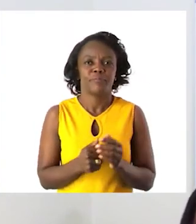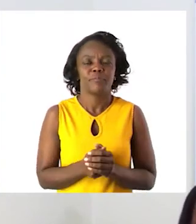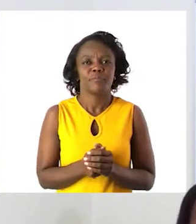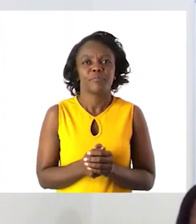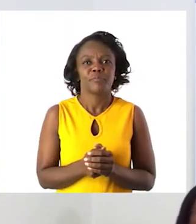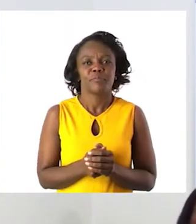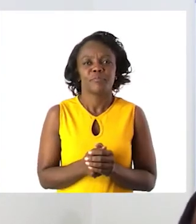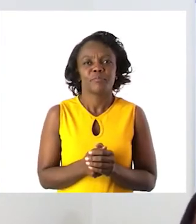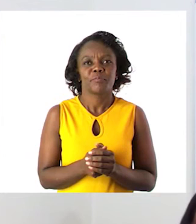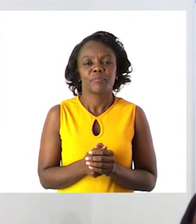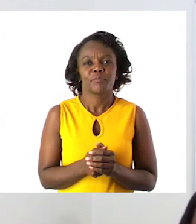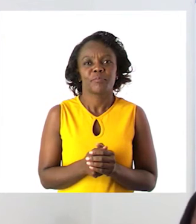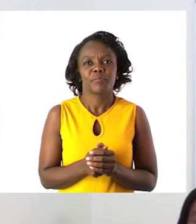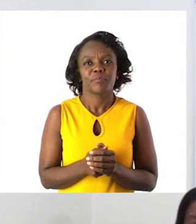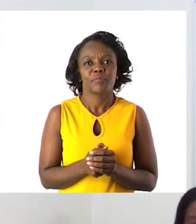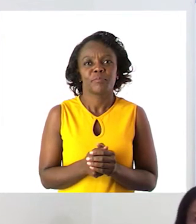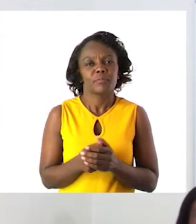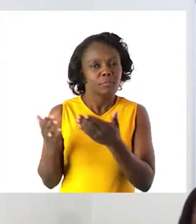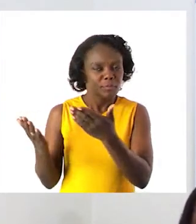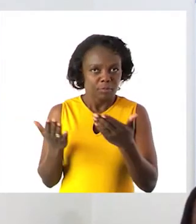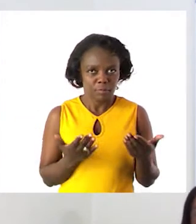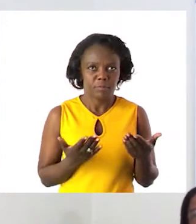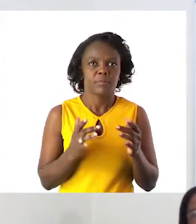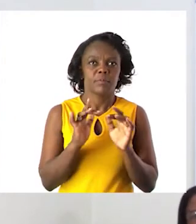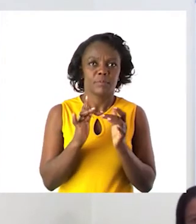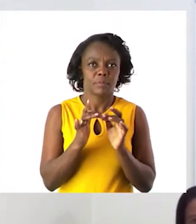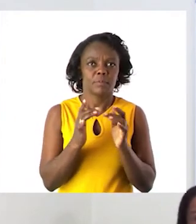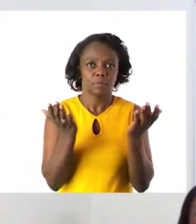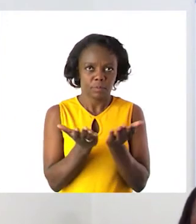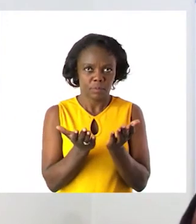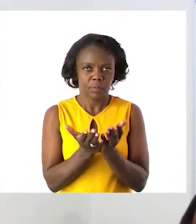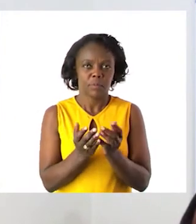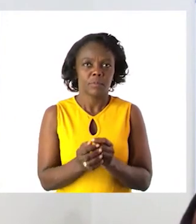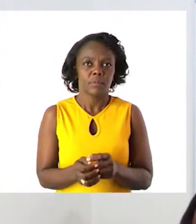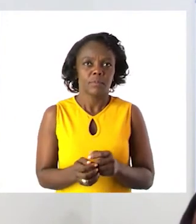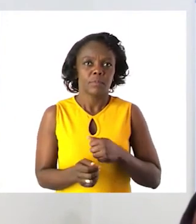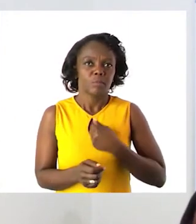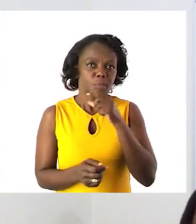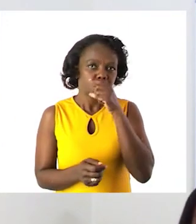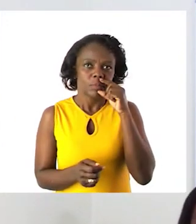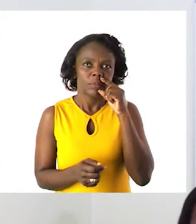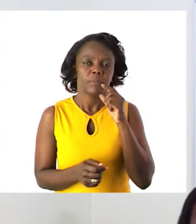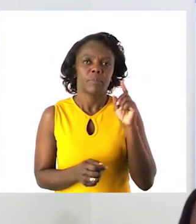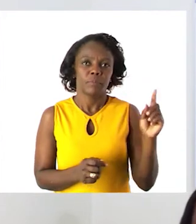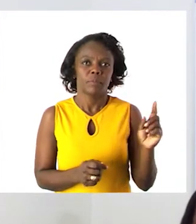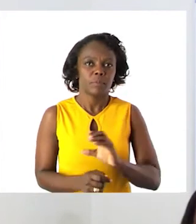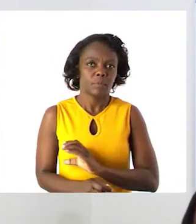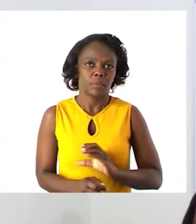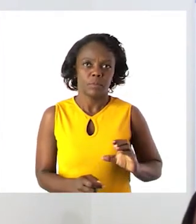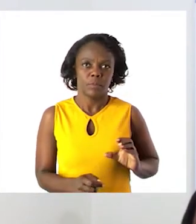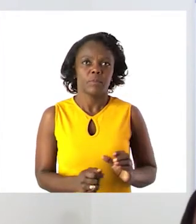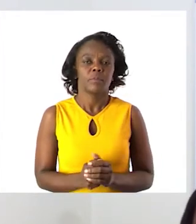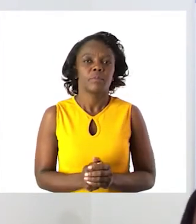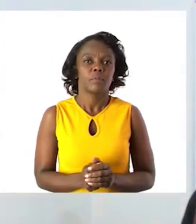right. Okay, there you go. Welcome to My Zone Online School. My name is Teacher Mudabeti. Our